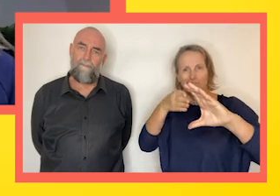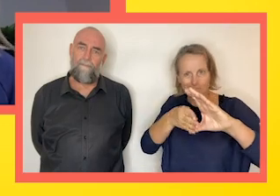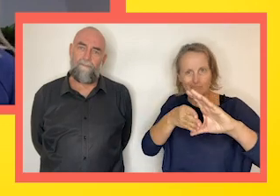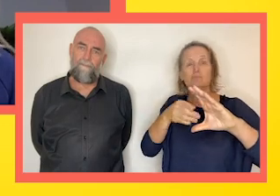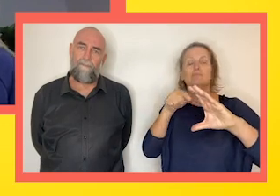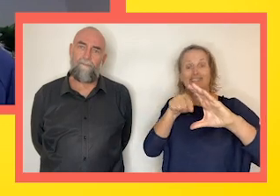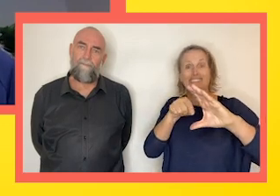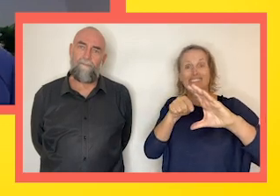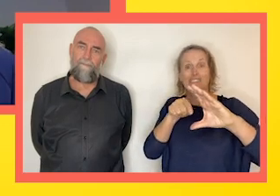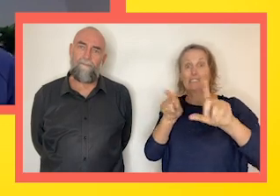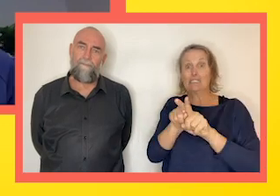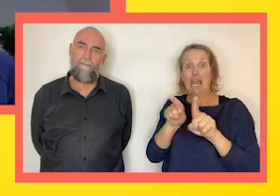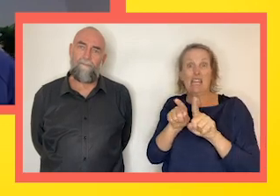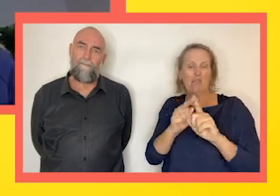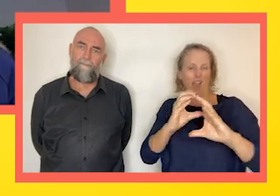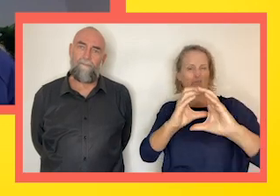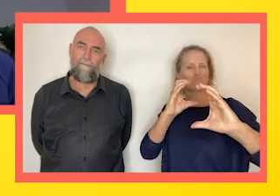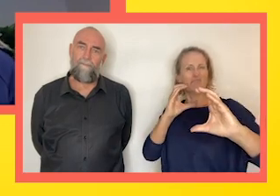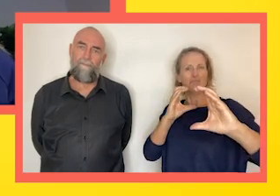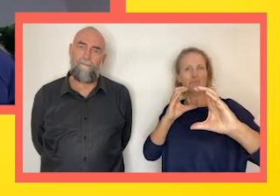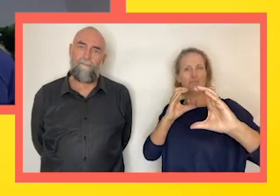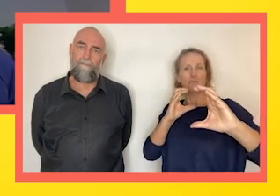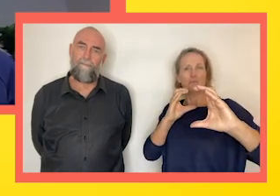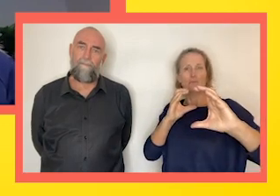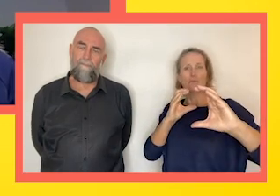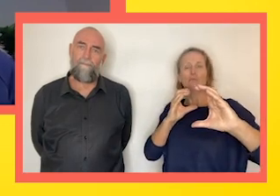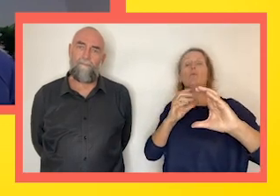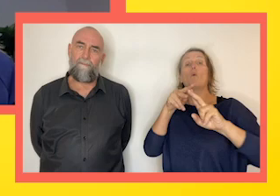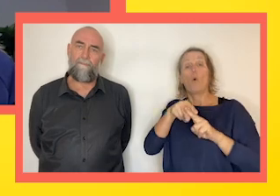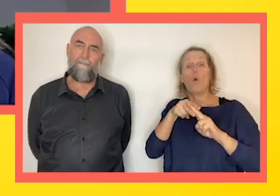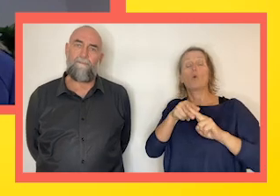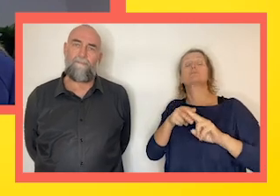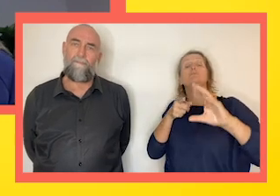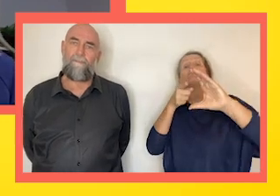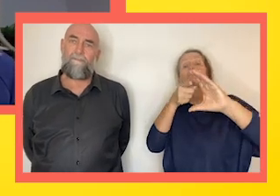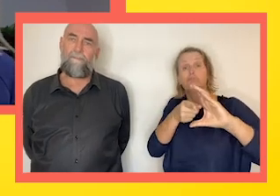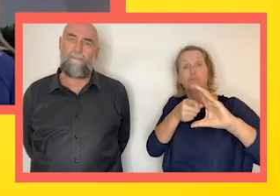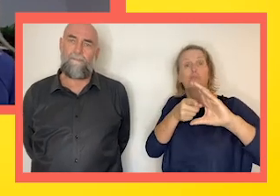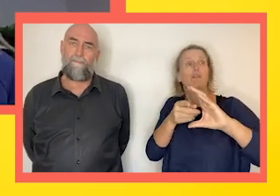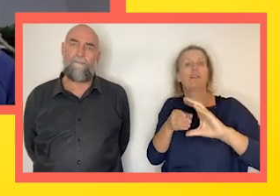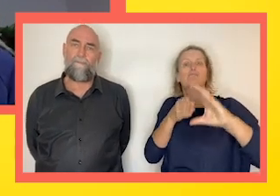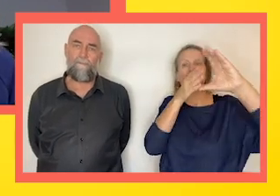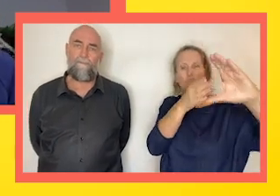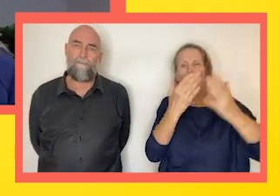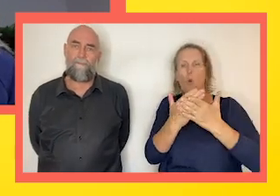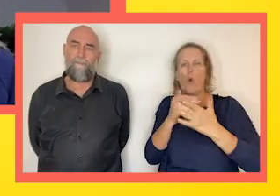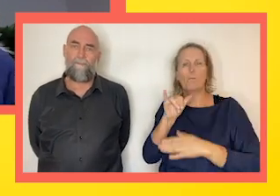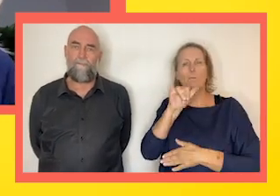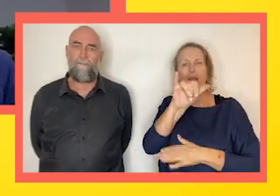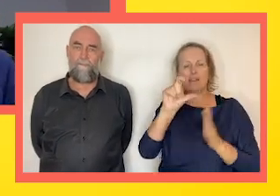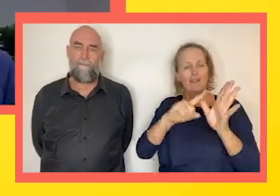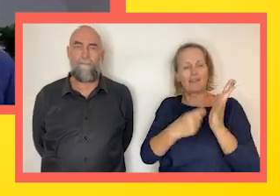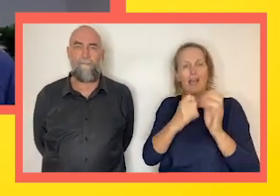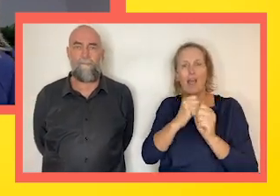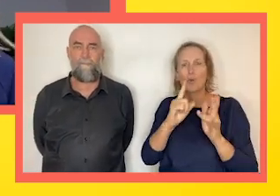around here. They basically go onto something that's quite similar, and then that is put onto a cargo plane. And